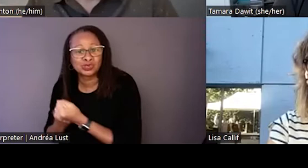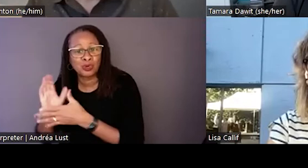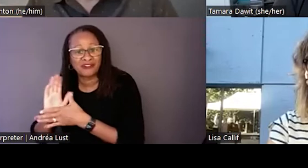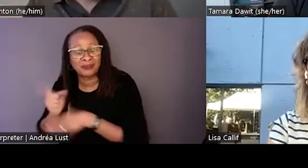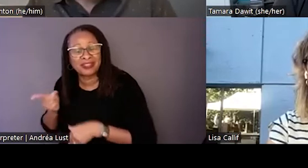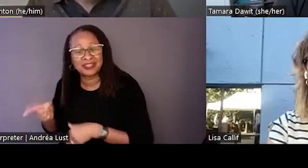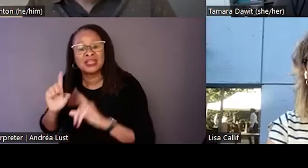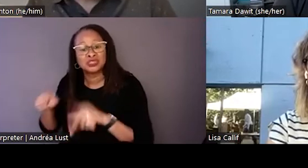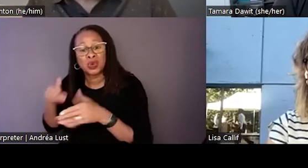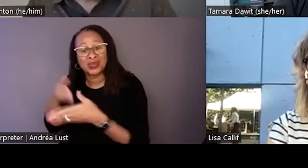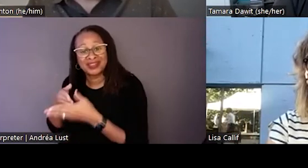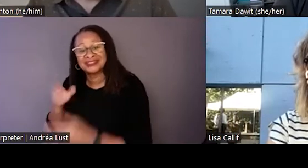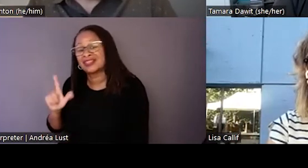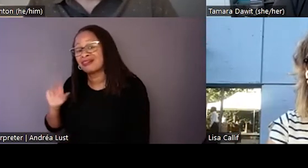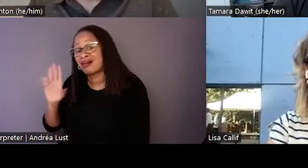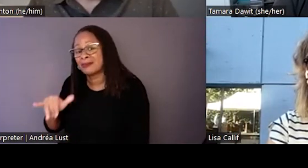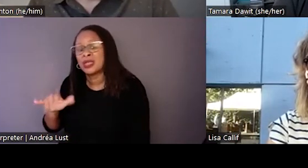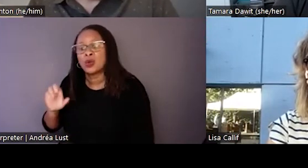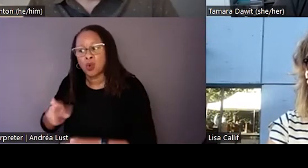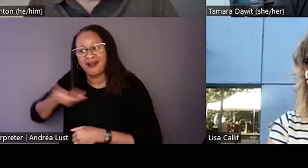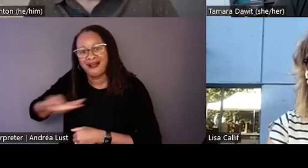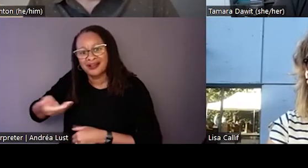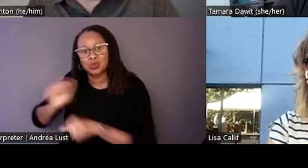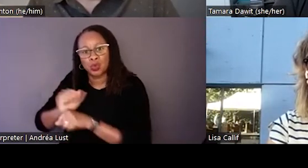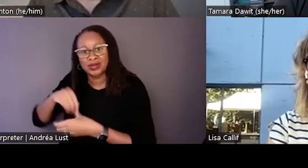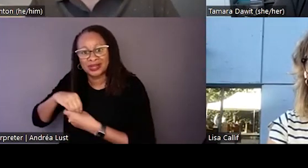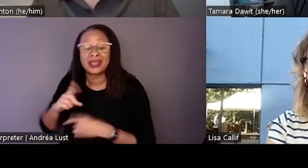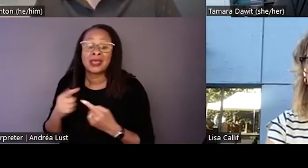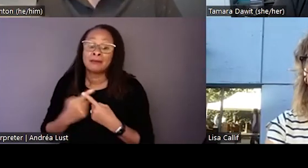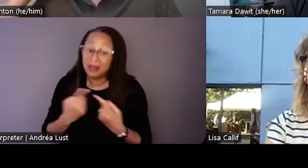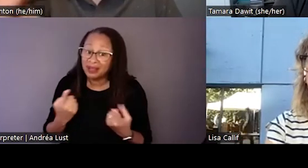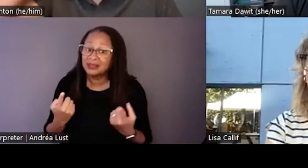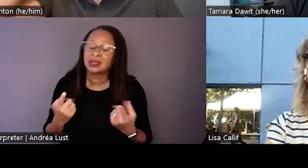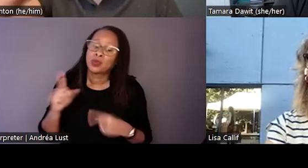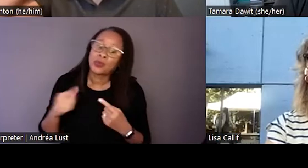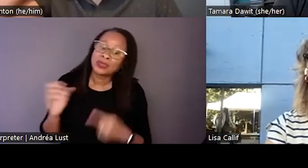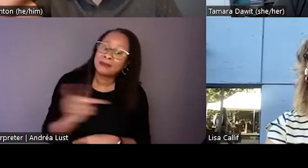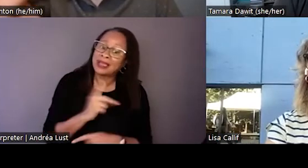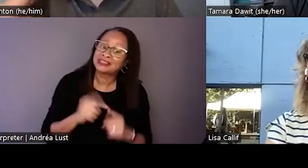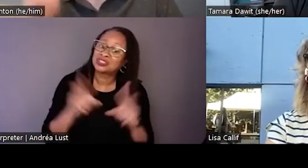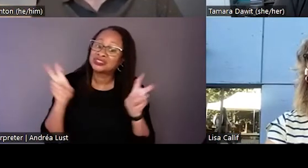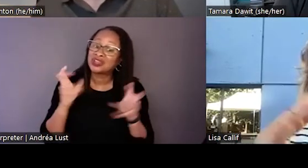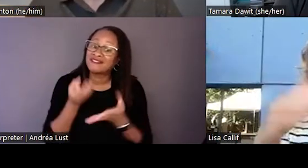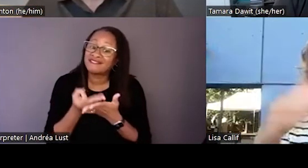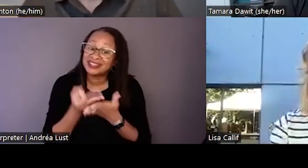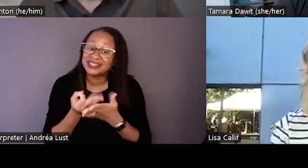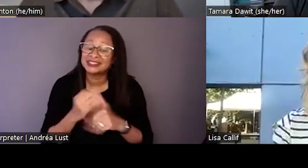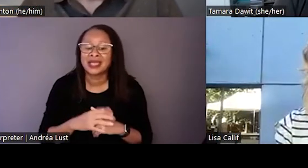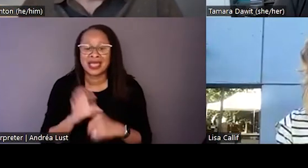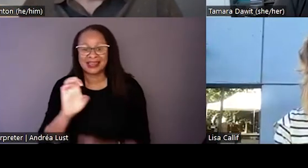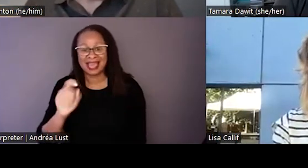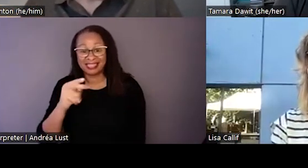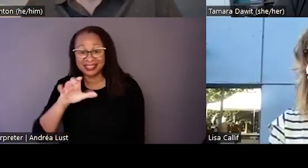and lobby against or be hired to work within. But I think when we come back to the issue of financing and the ethics